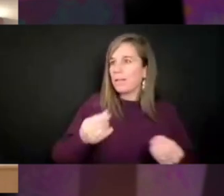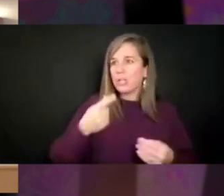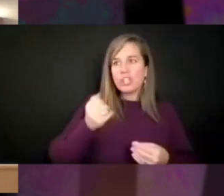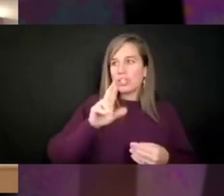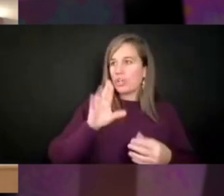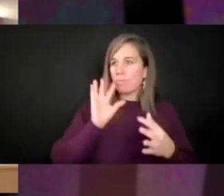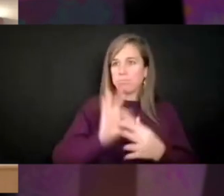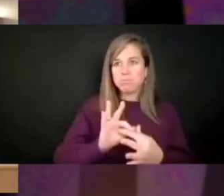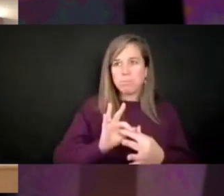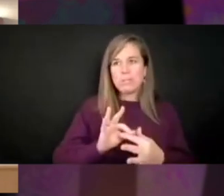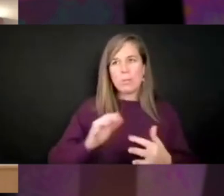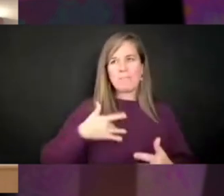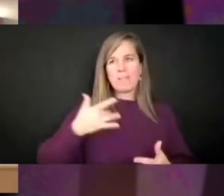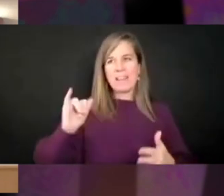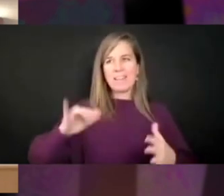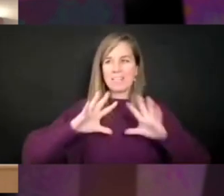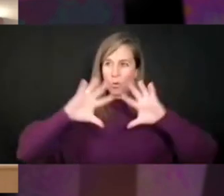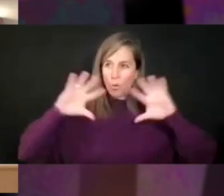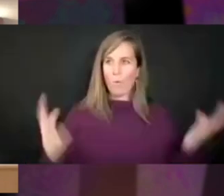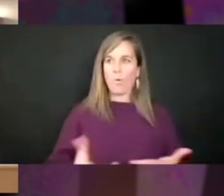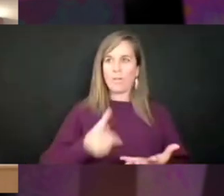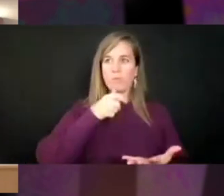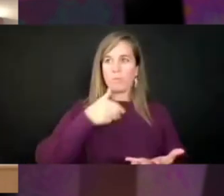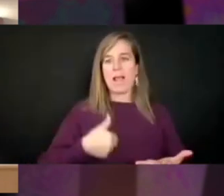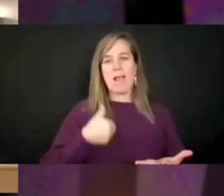holds space for all of who I am.